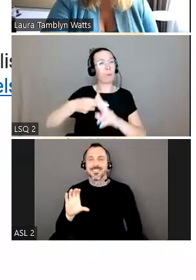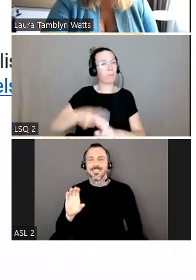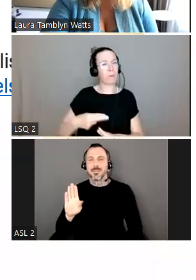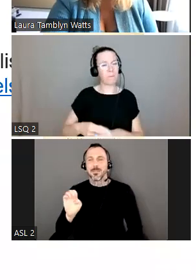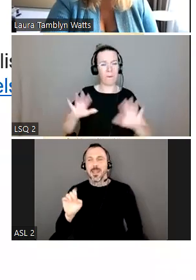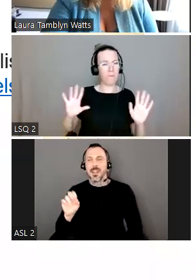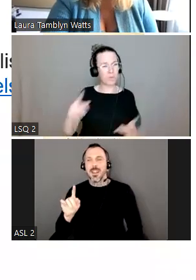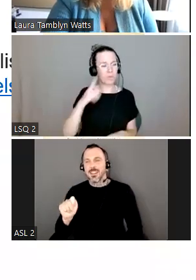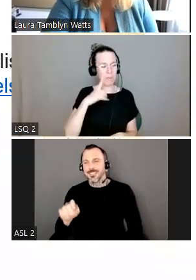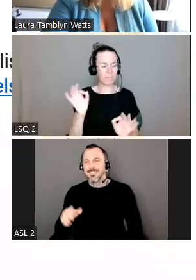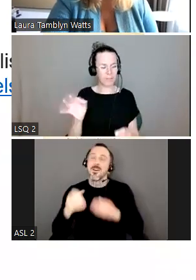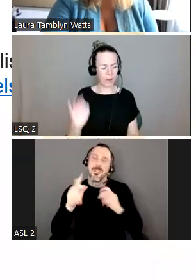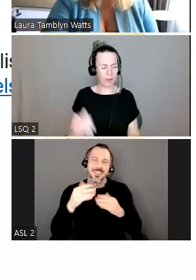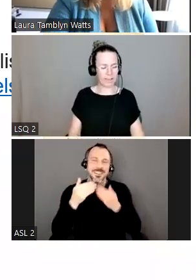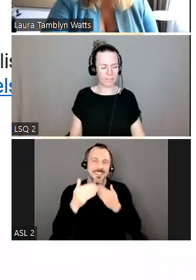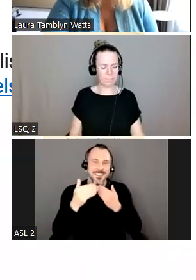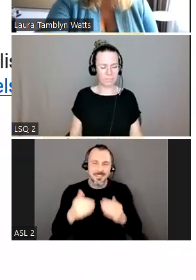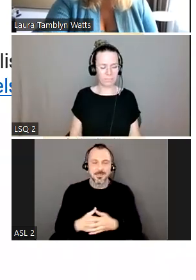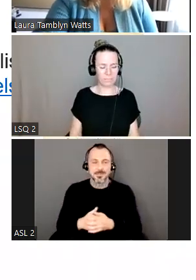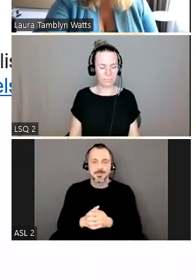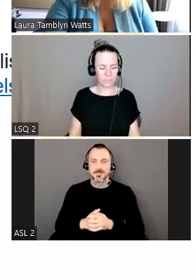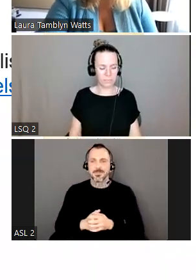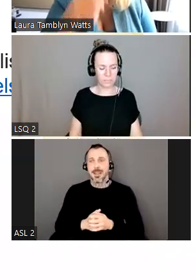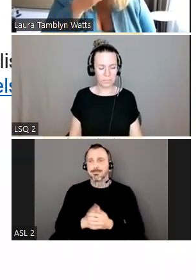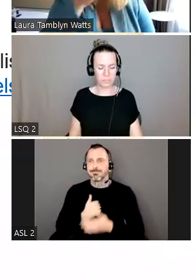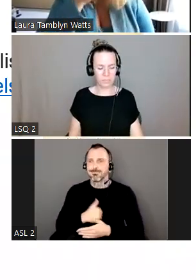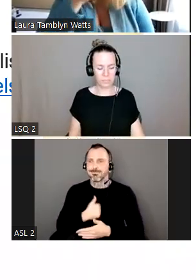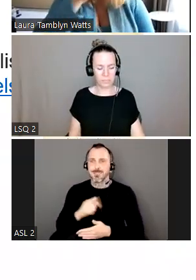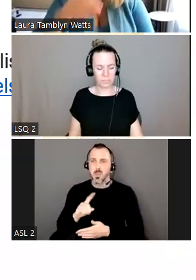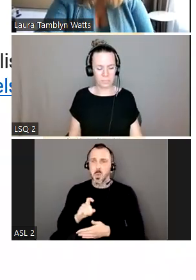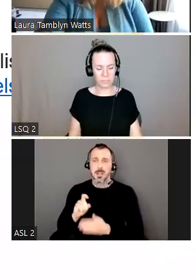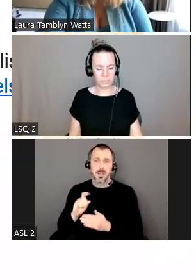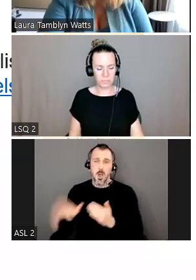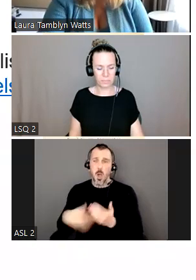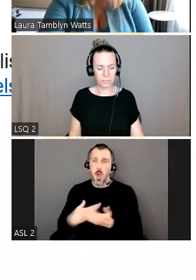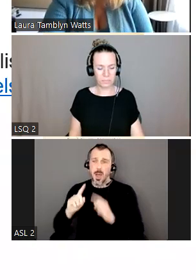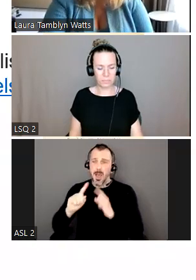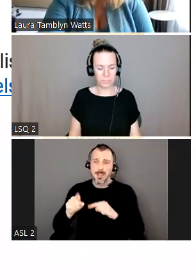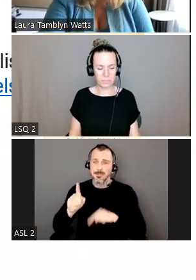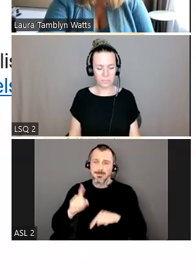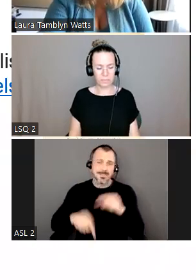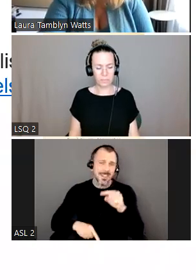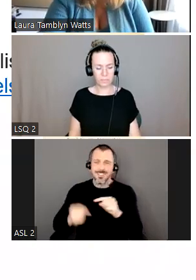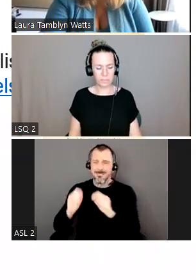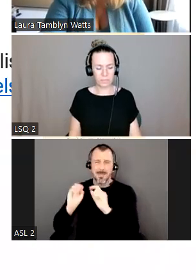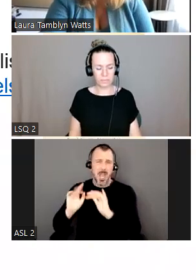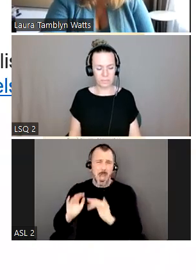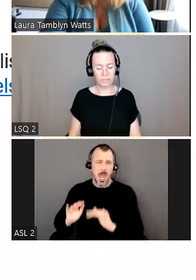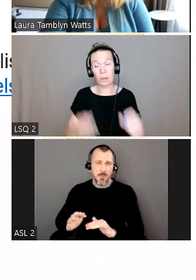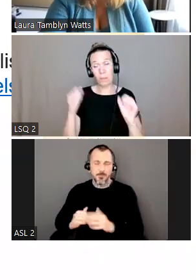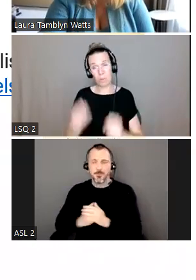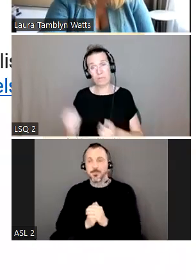case, please all be aware, and we couldn't get to all of your questions. There were a lot, but you can always join us and